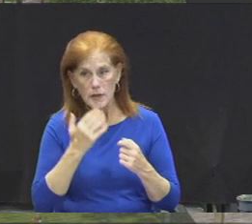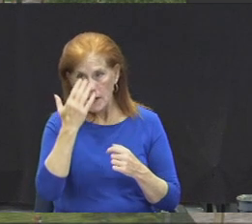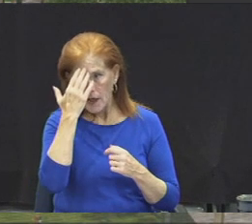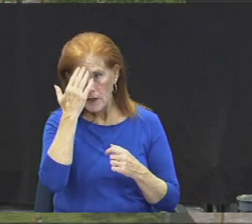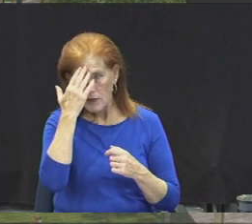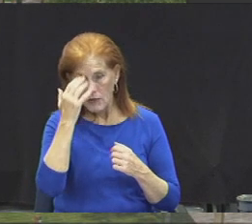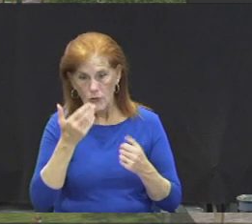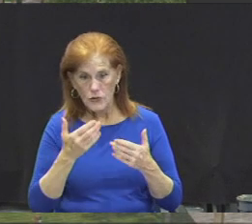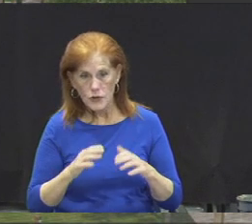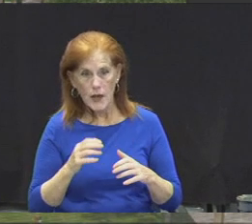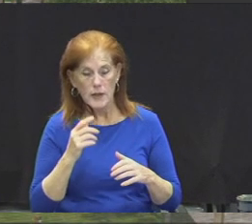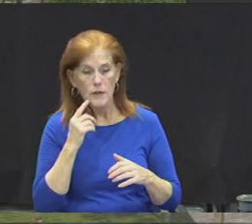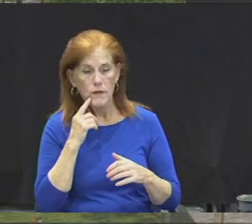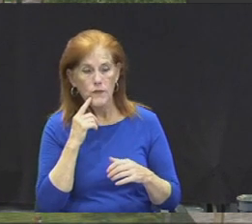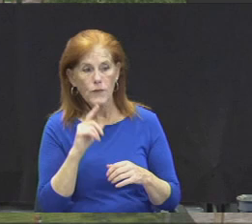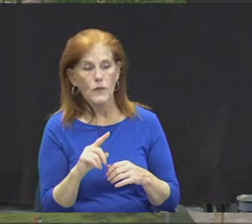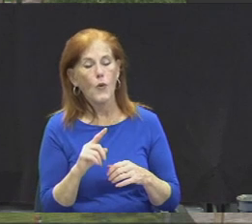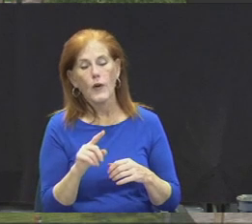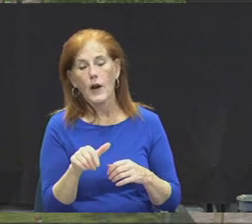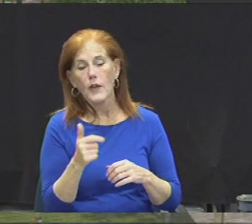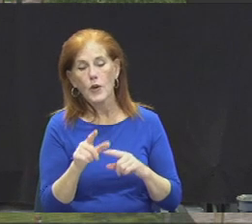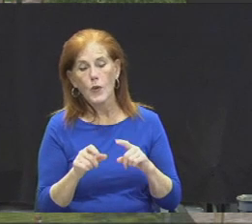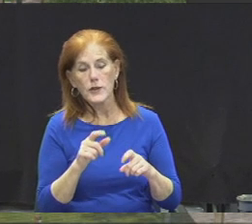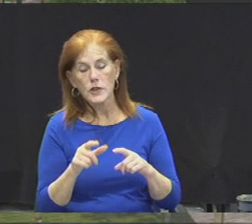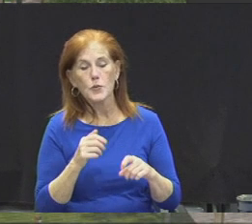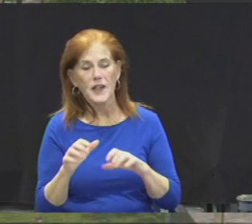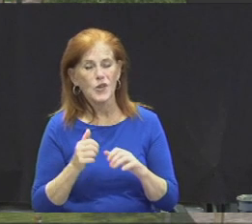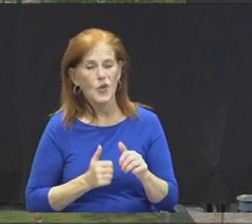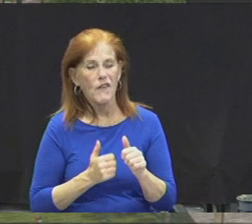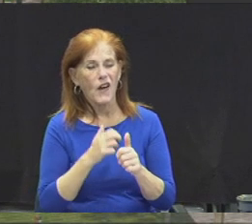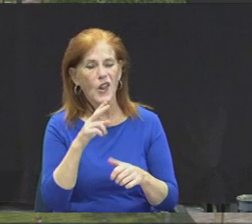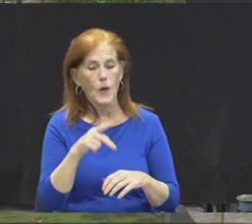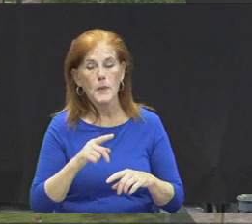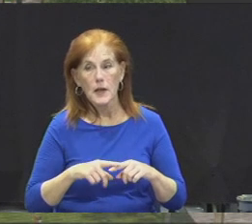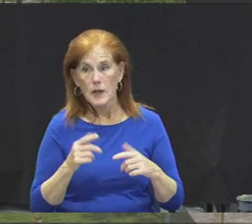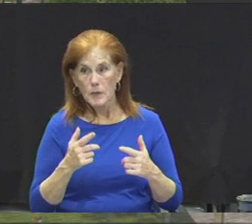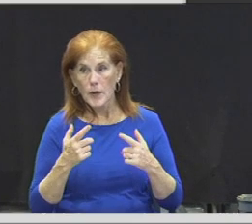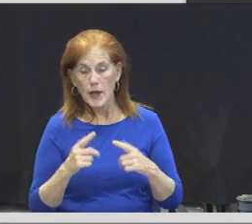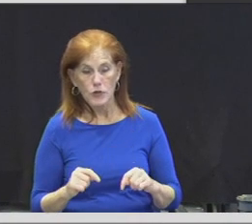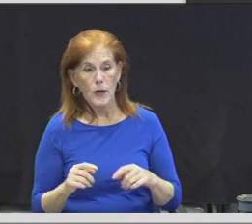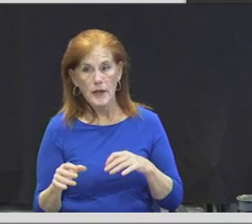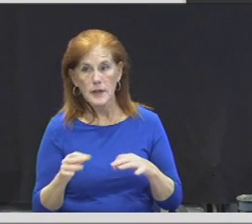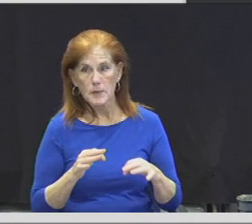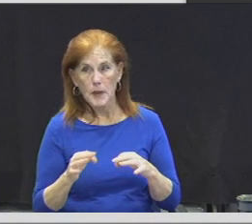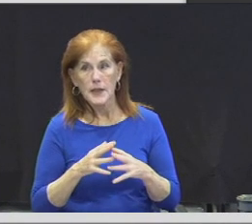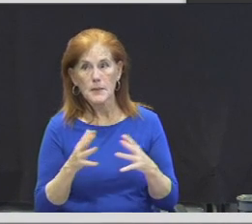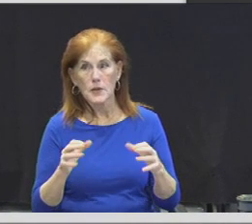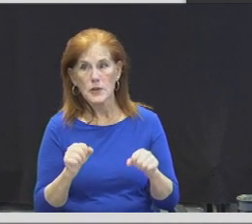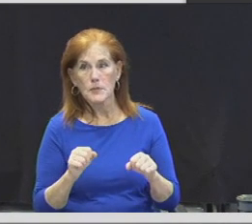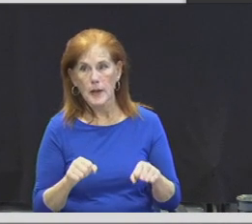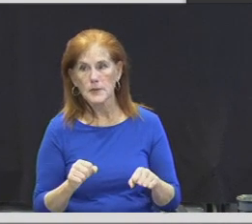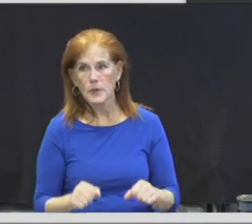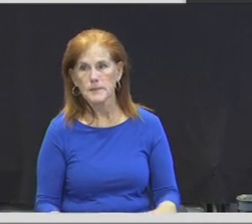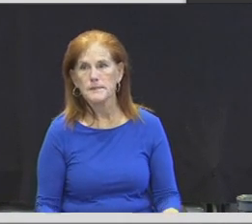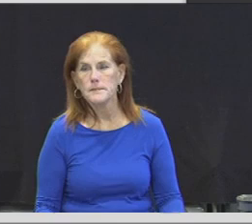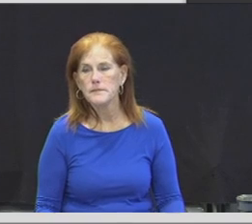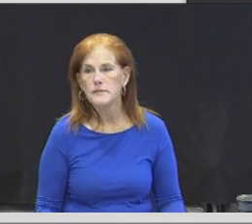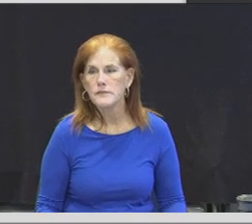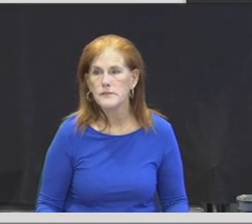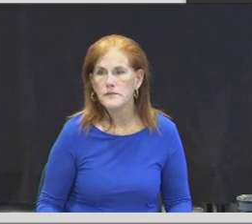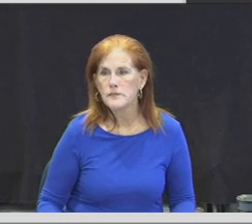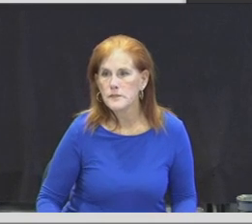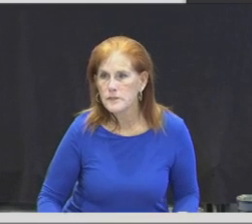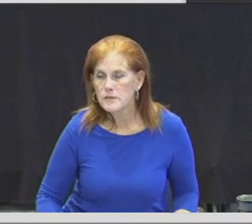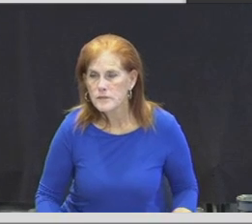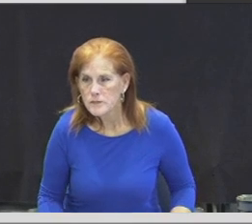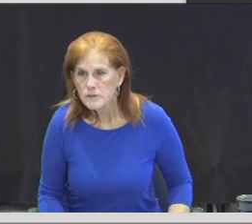an opportunity for overflow. We can address some of these things as a follow-up, but I'd like to try to cover as much as we can today in the process.